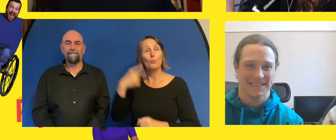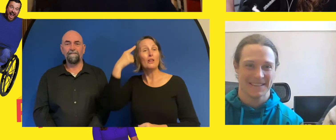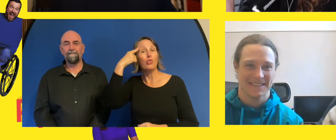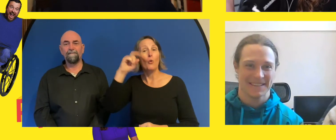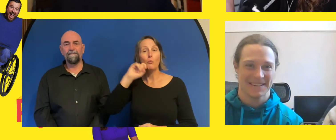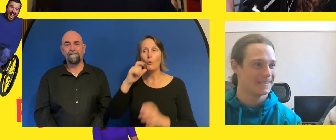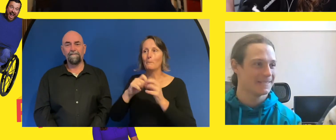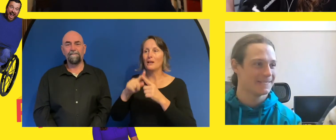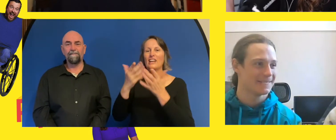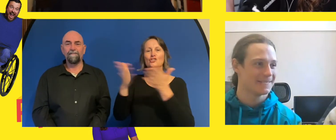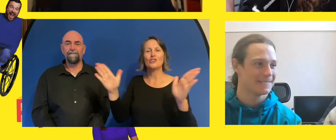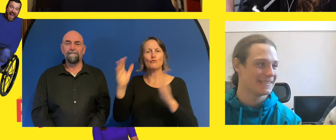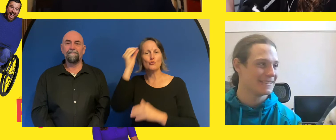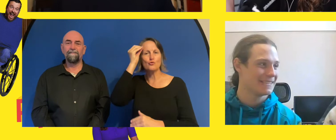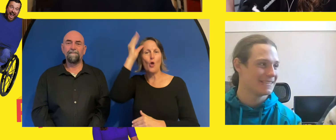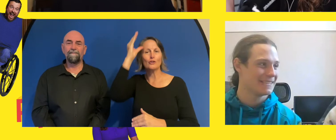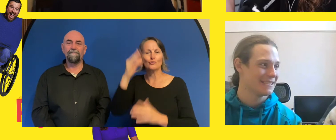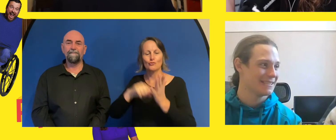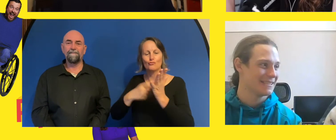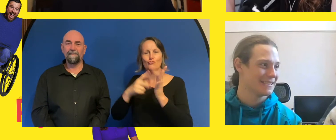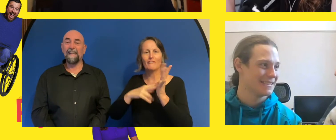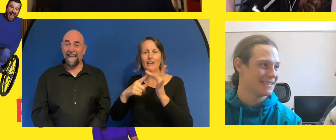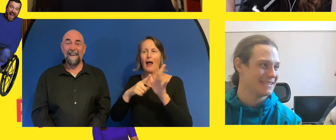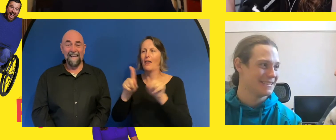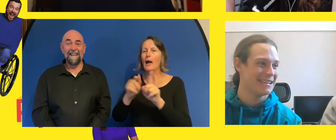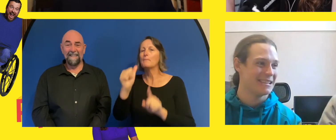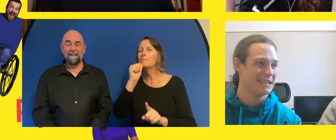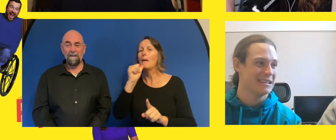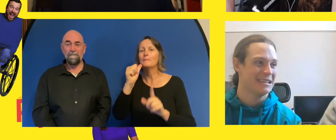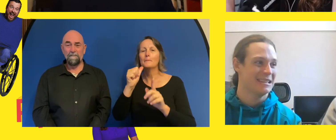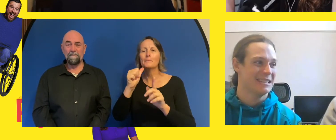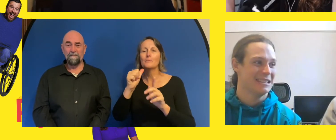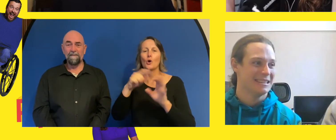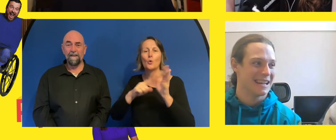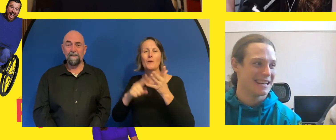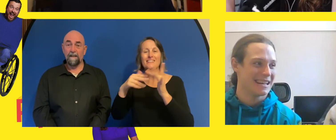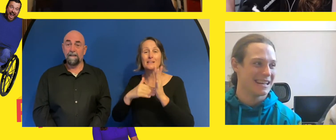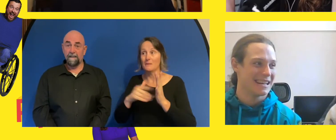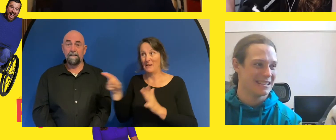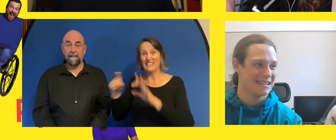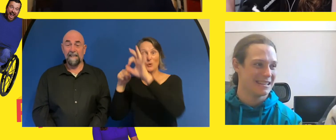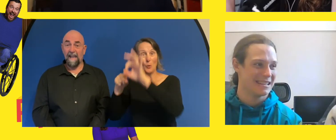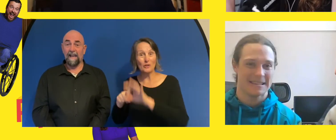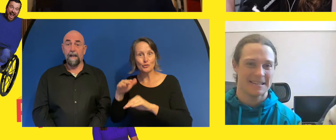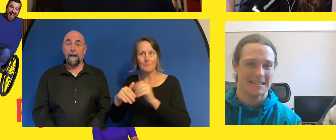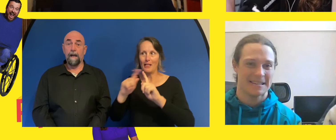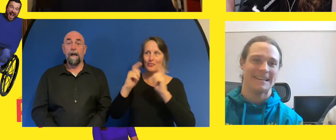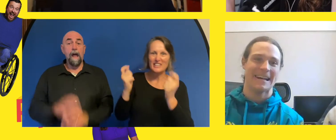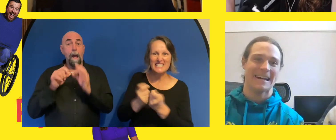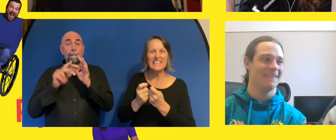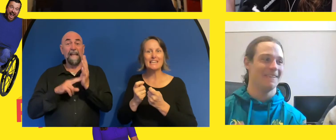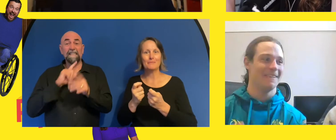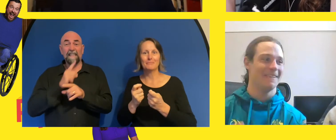Jonty was on the line. And we thought it was going to be like, you know, general knowledge. And I think everyone was all excited like it was going to be a pub quiz. But he did it all on the